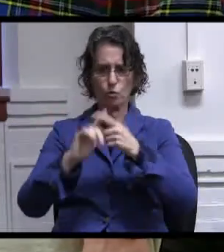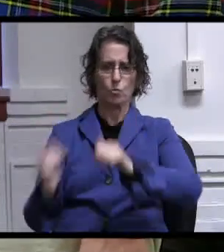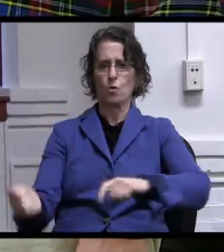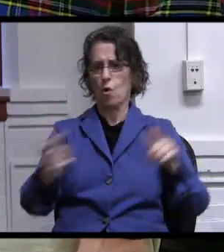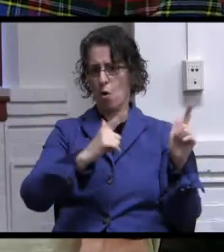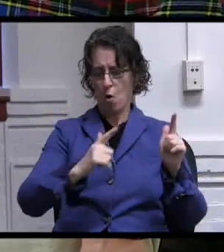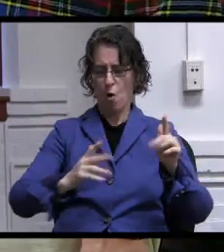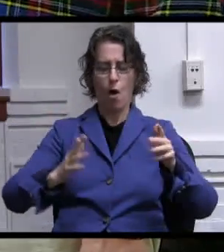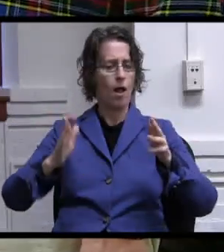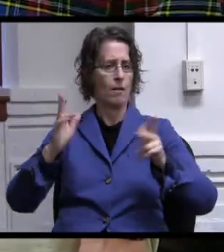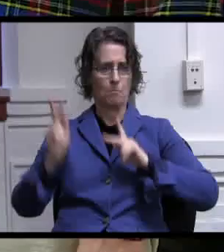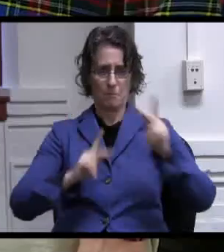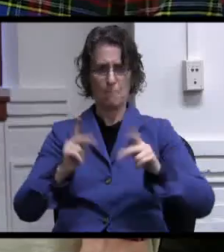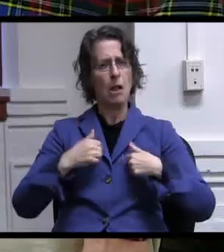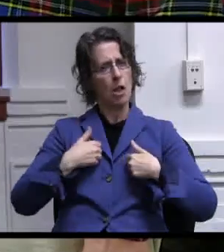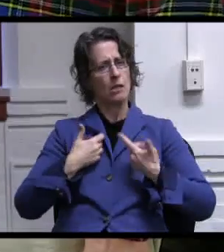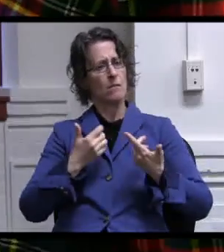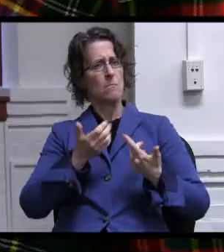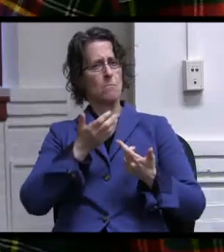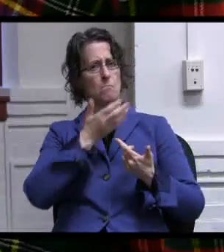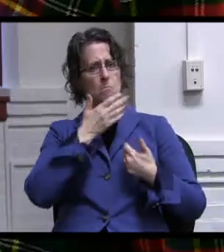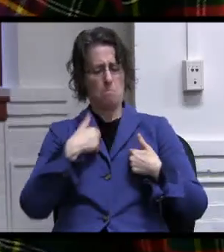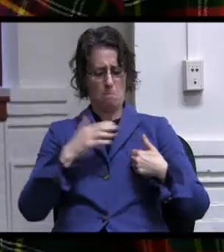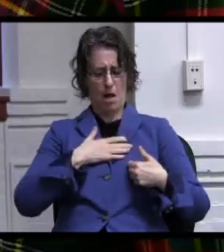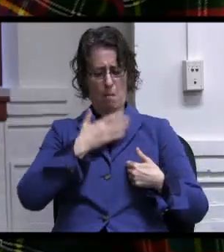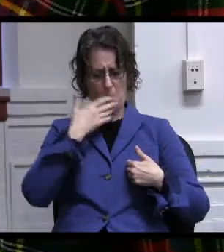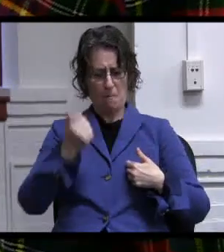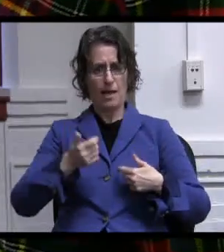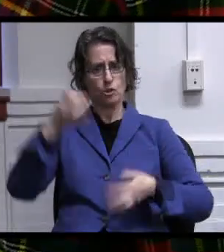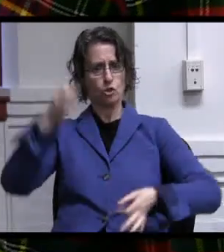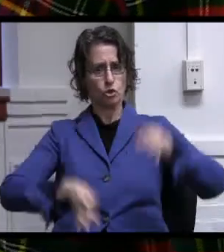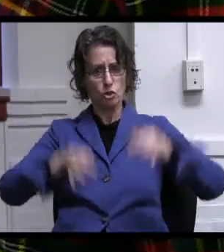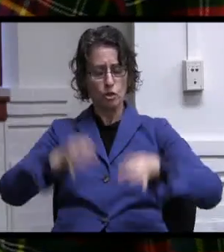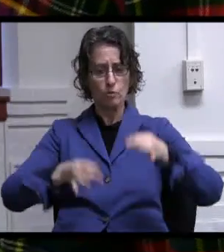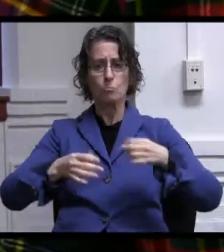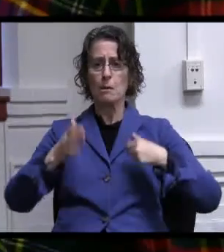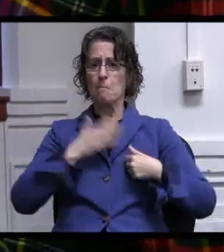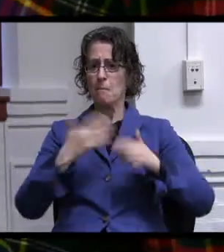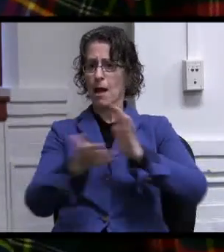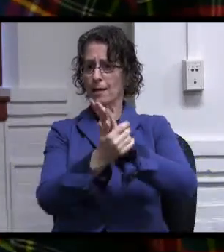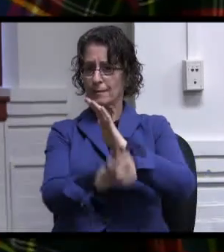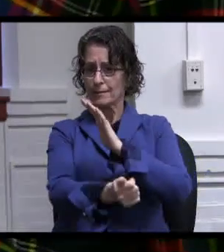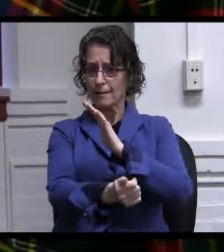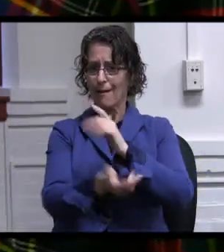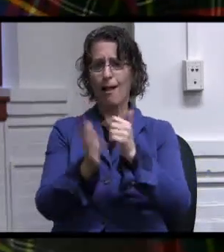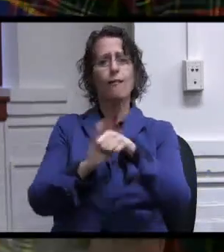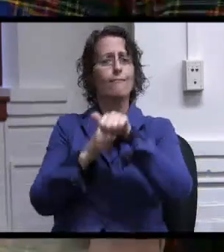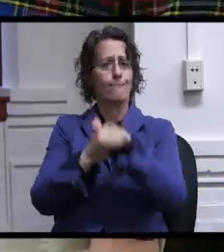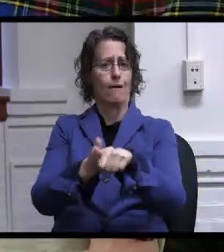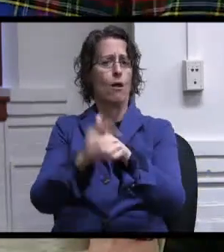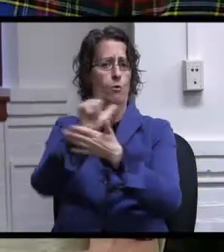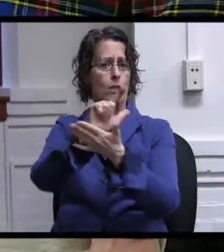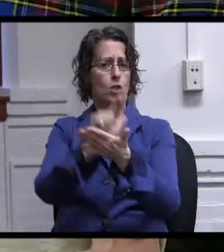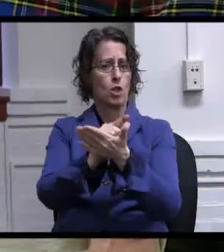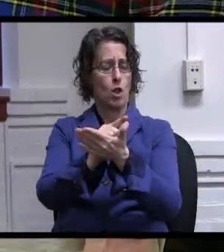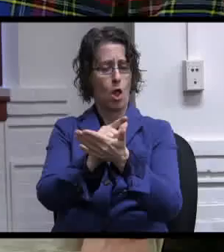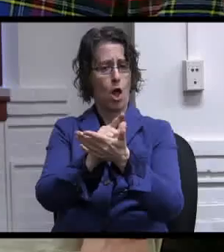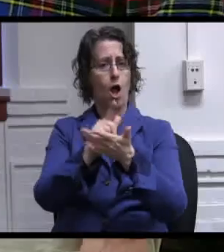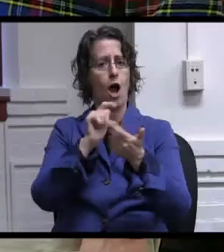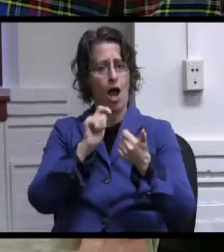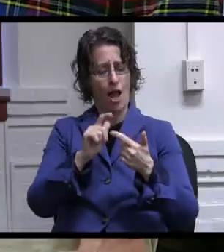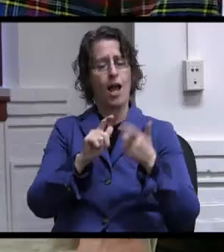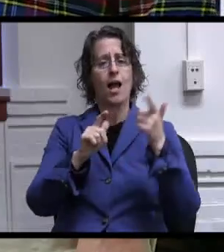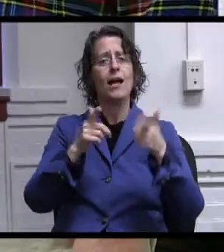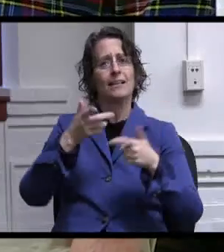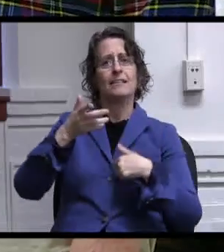best of my judgment. In the best of my judgment. And ability. And ability. According to law. According to law. So help me God. So help